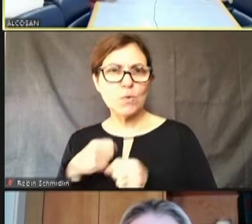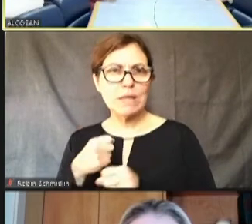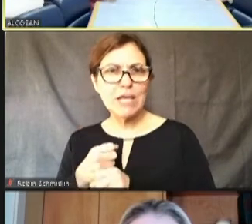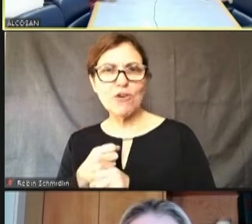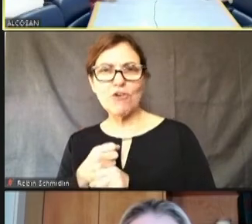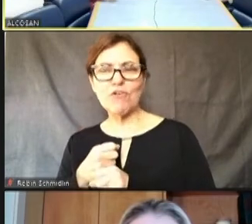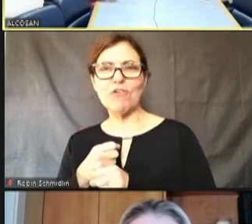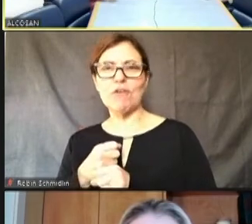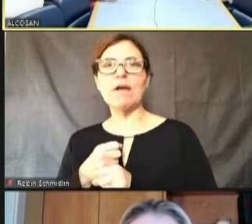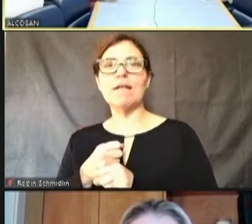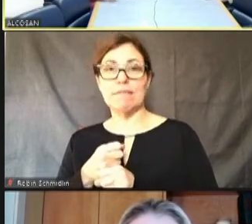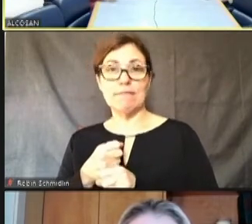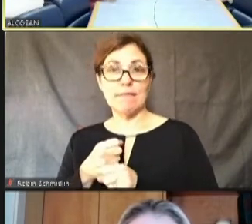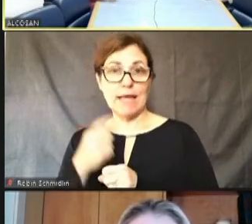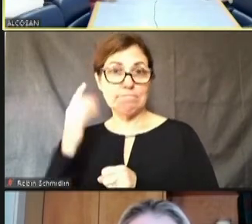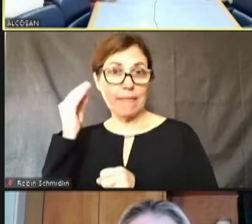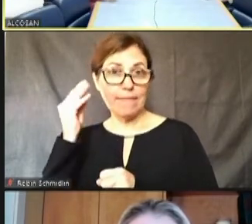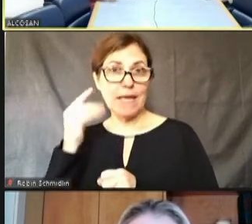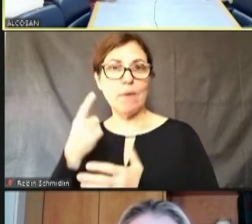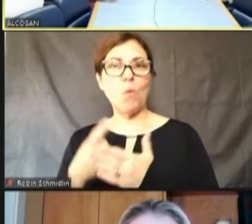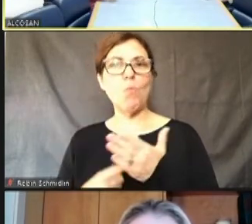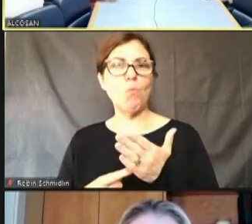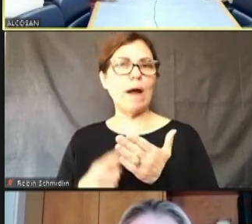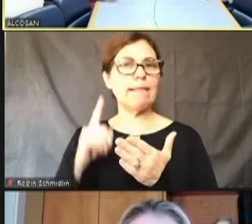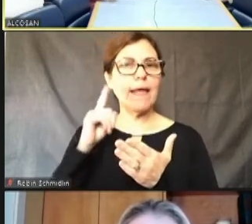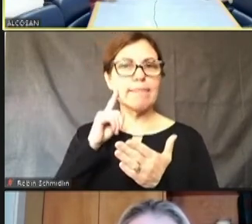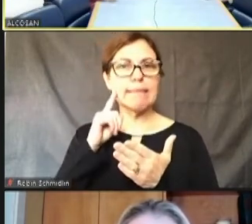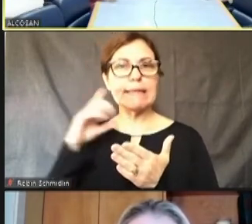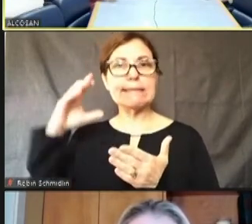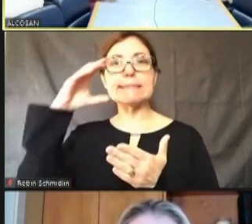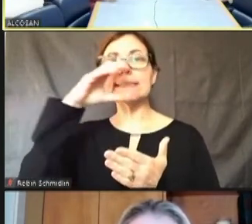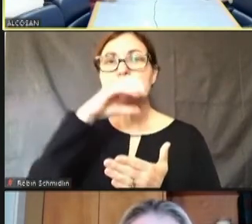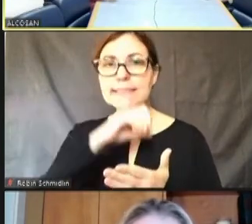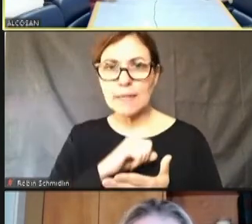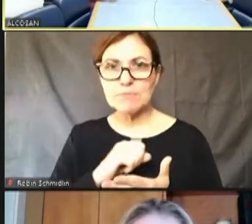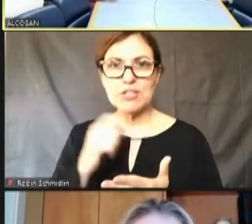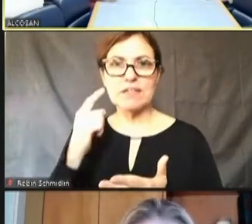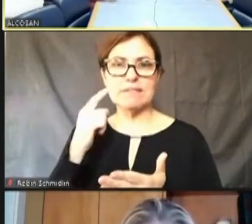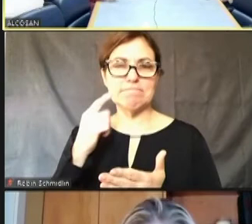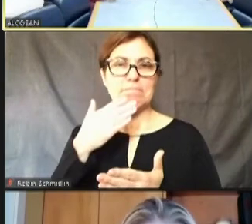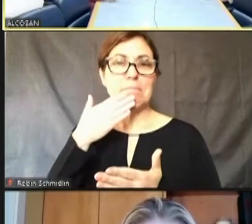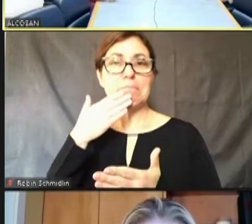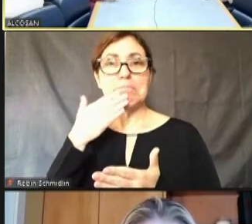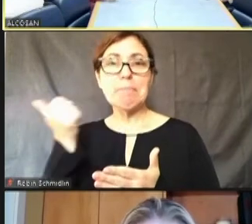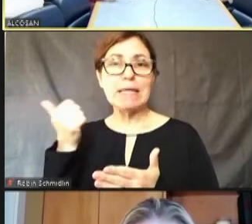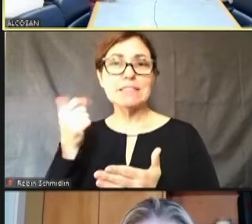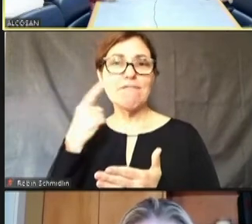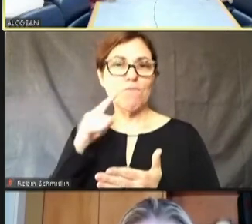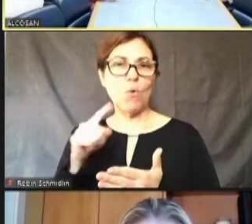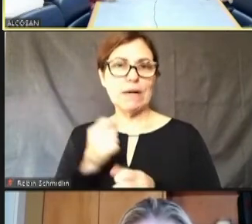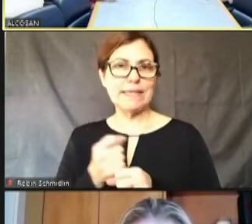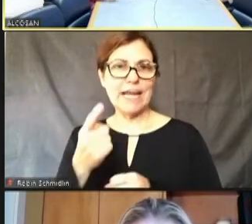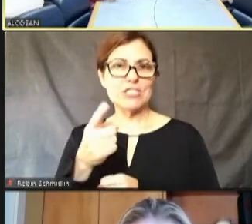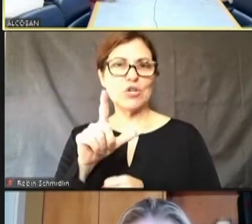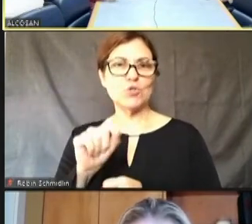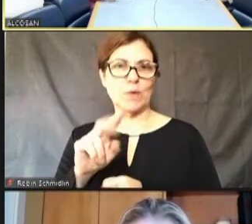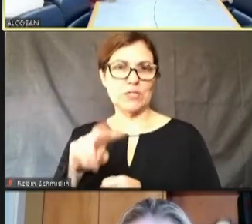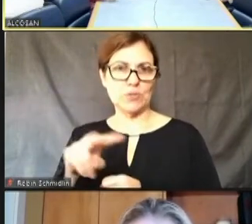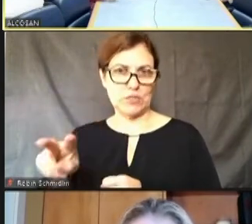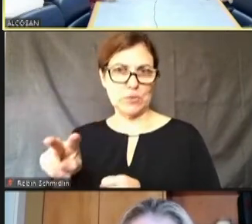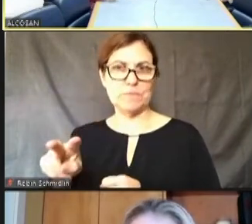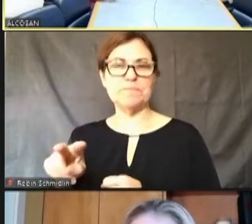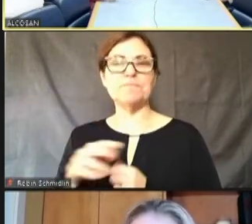the best guess based on the assumptions for next year, for 2022. After they complete